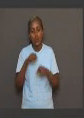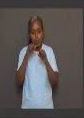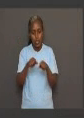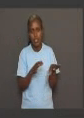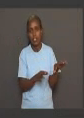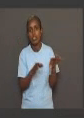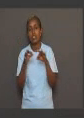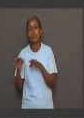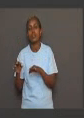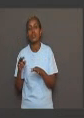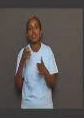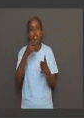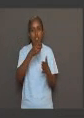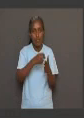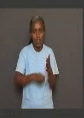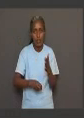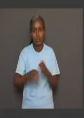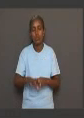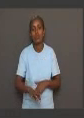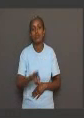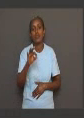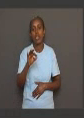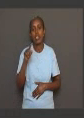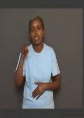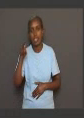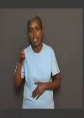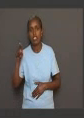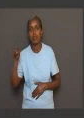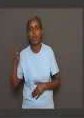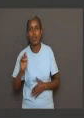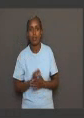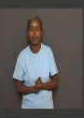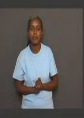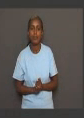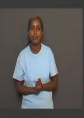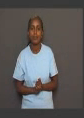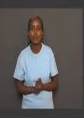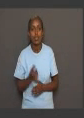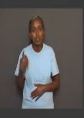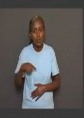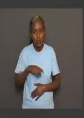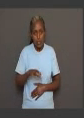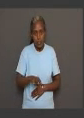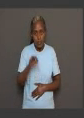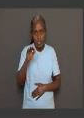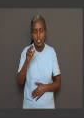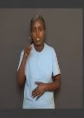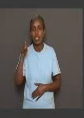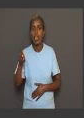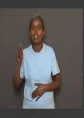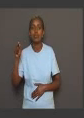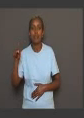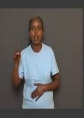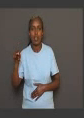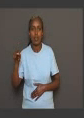can substitute the values to find x prime. We find that